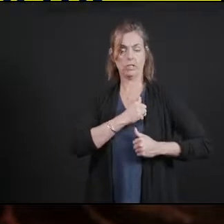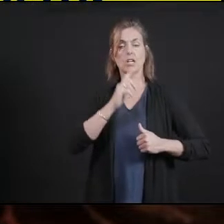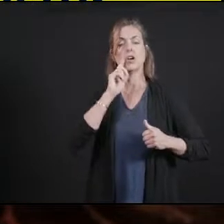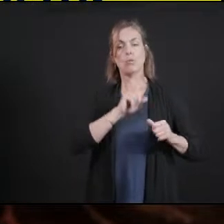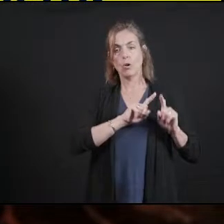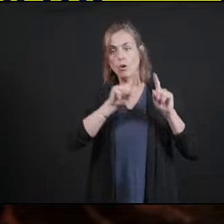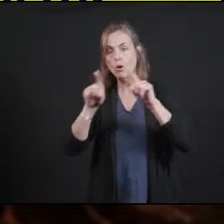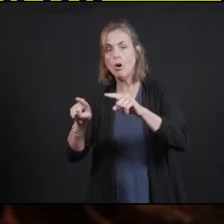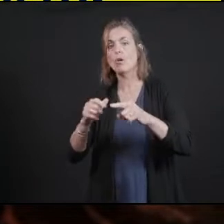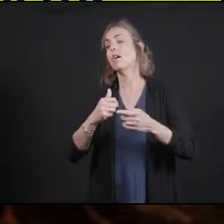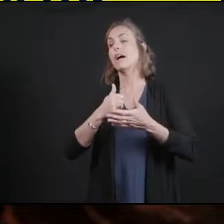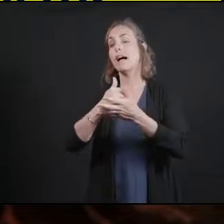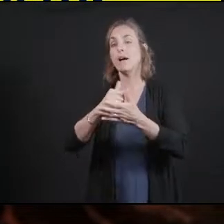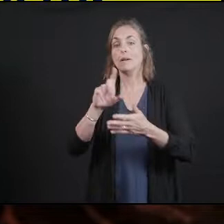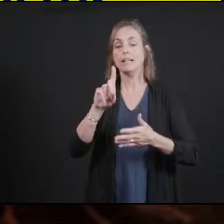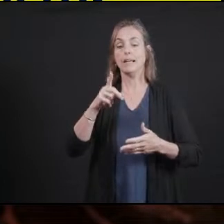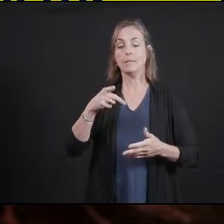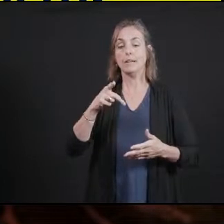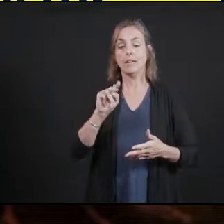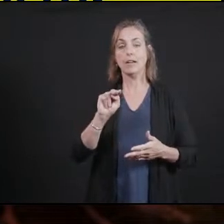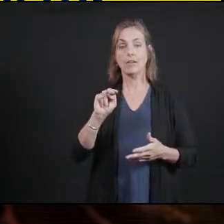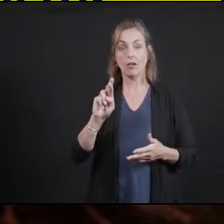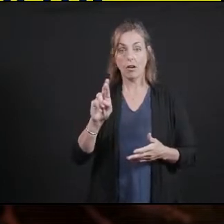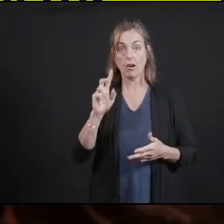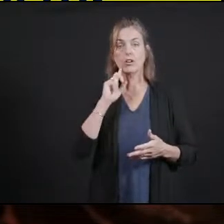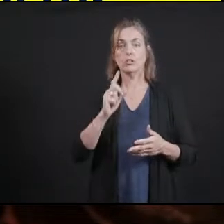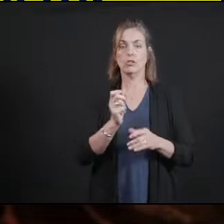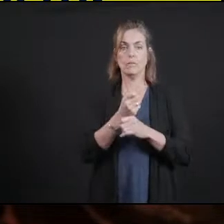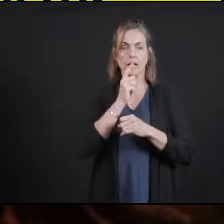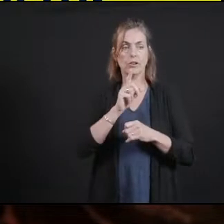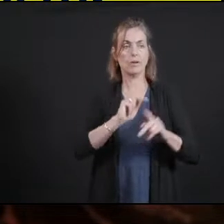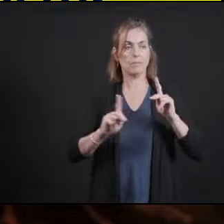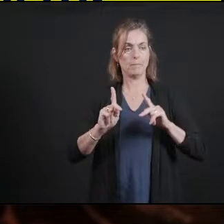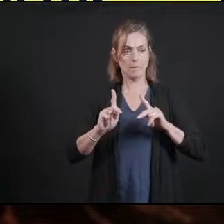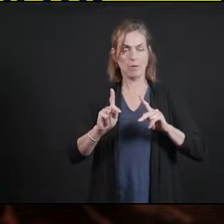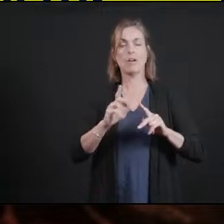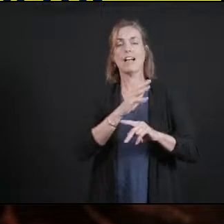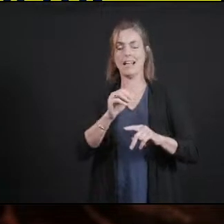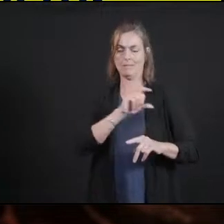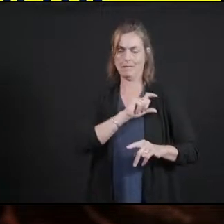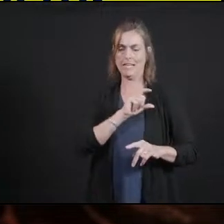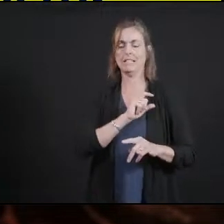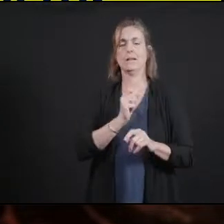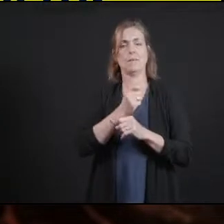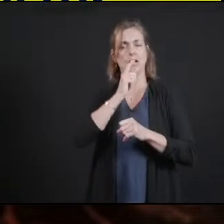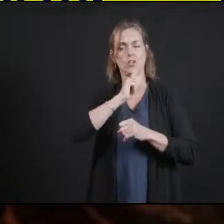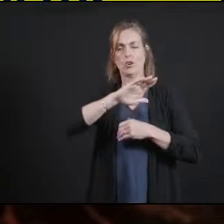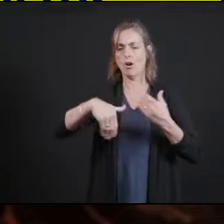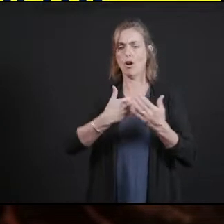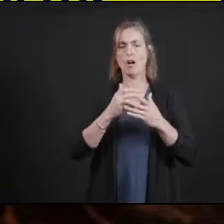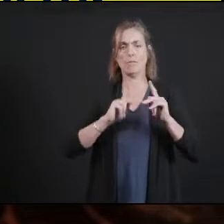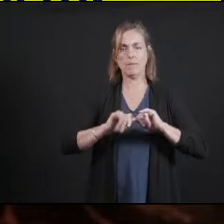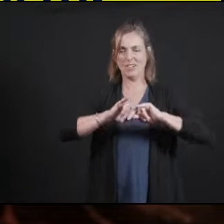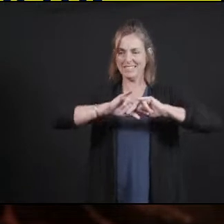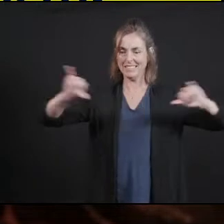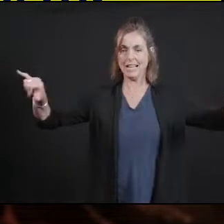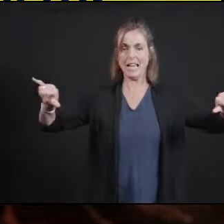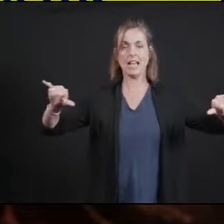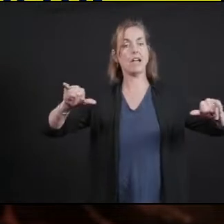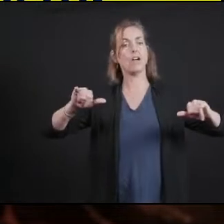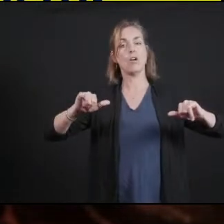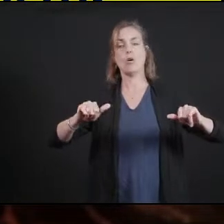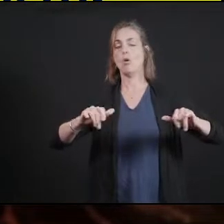order will remain in effect until Monday, April 20th. The Virgin Islands National Guard will be